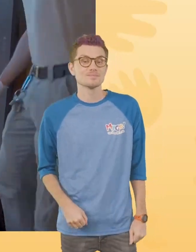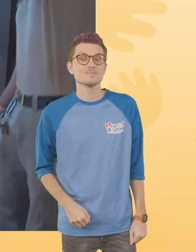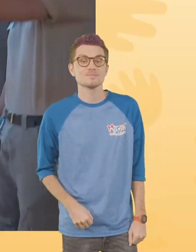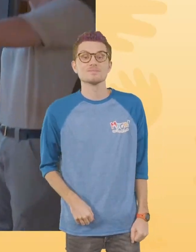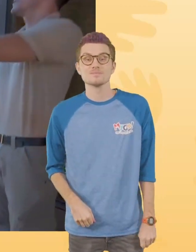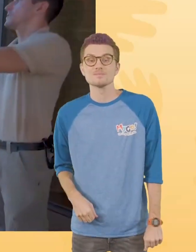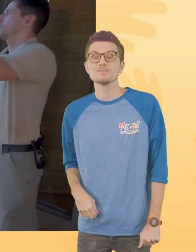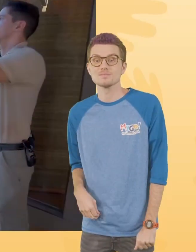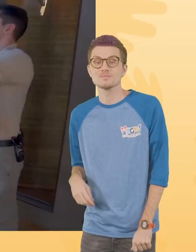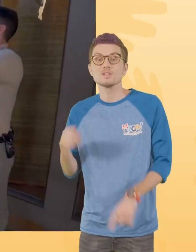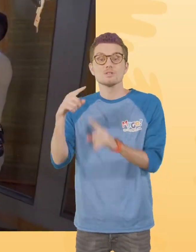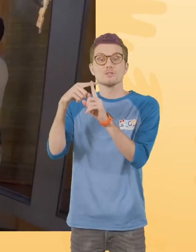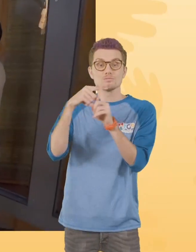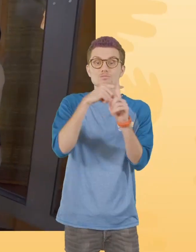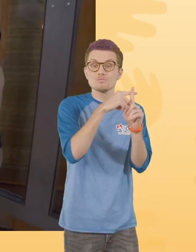Target.